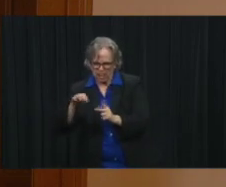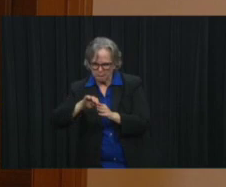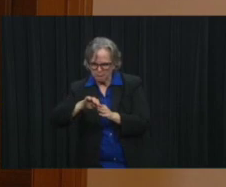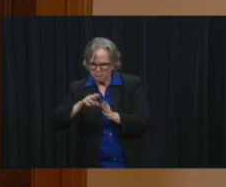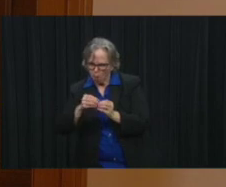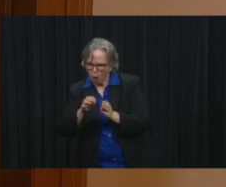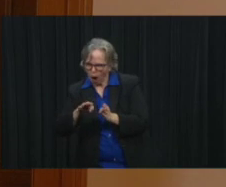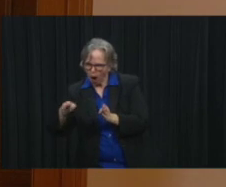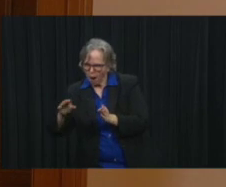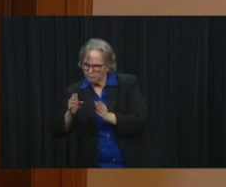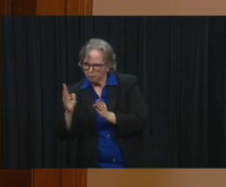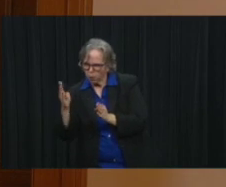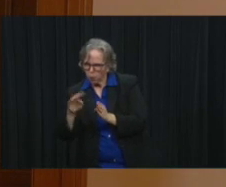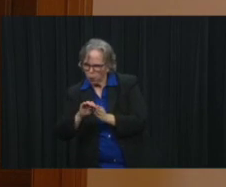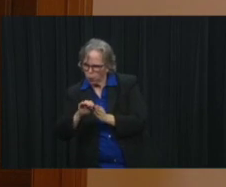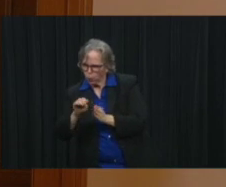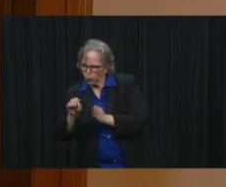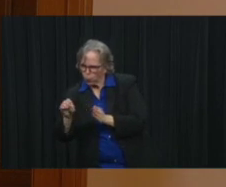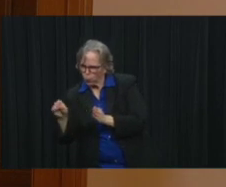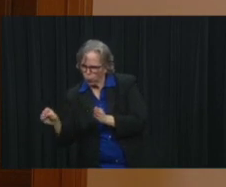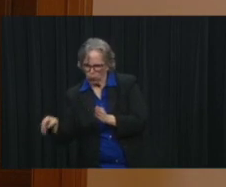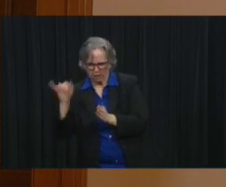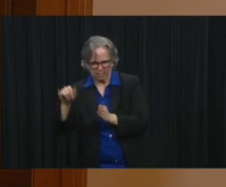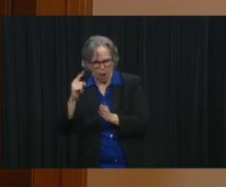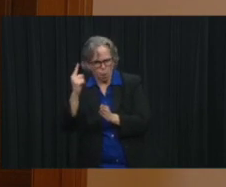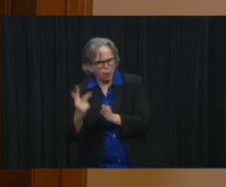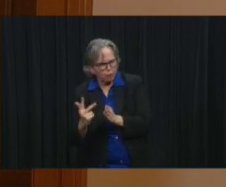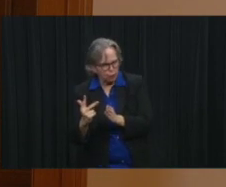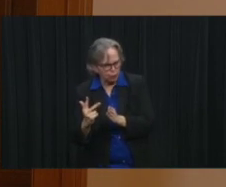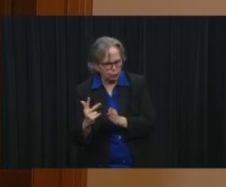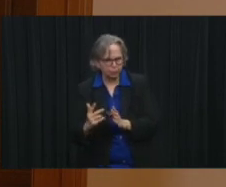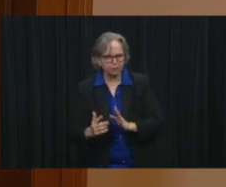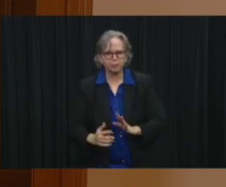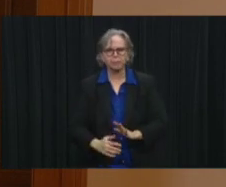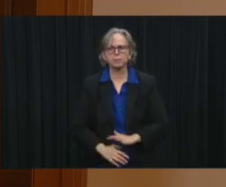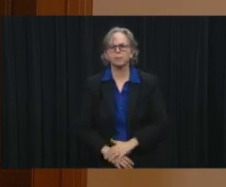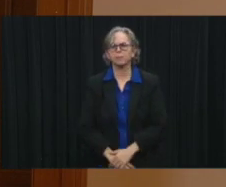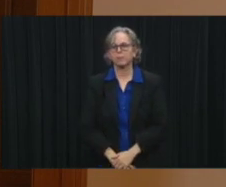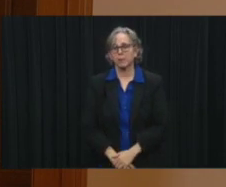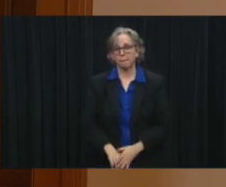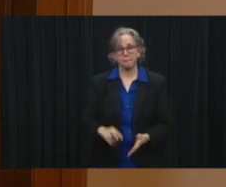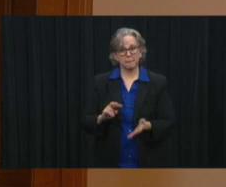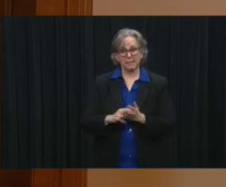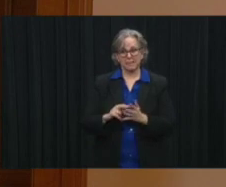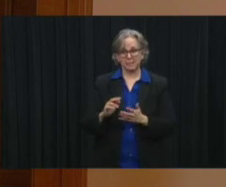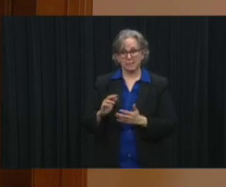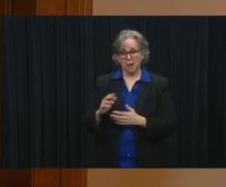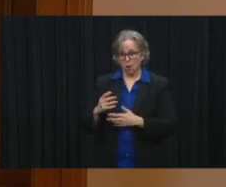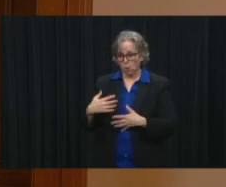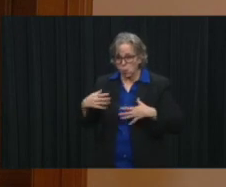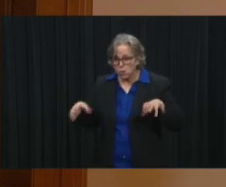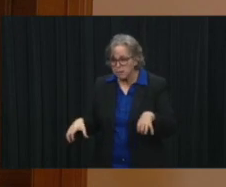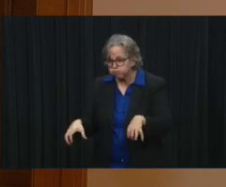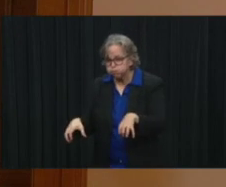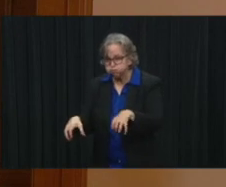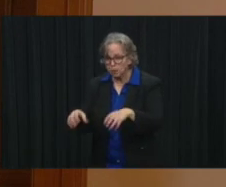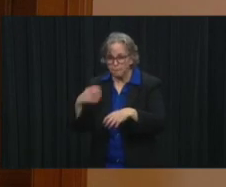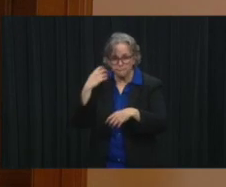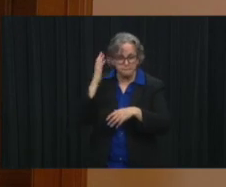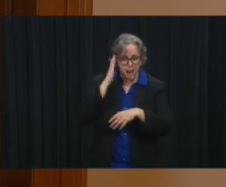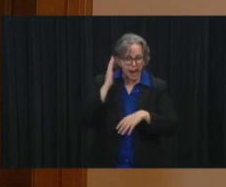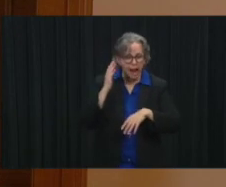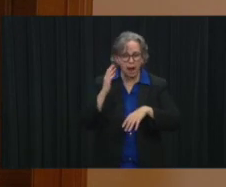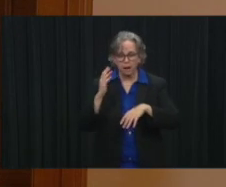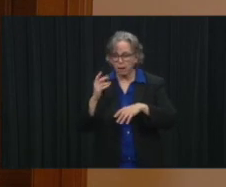and all along, but we are really ramping up our build out now. And we'll be coming back to you with a plan and more of